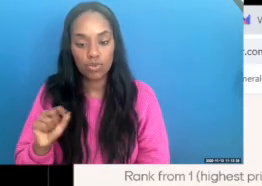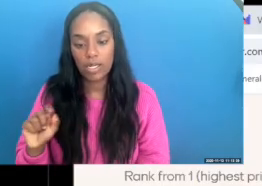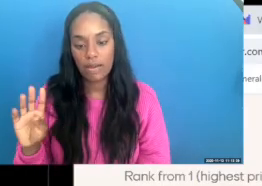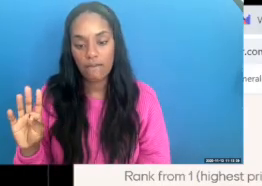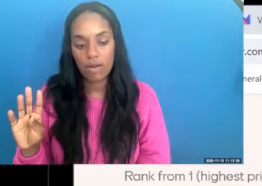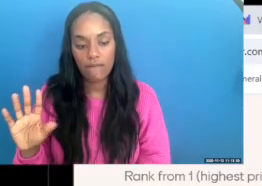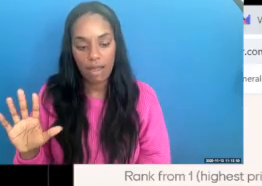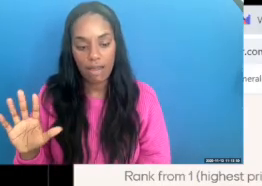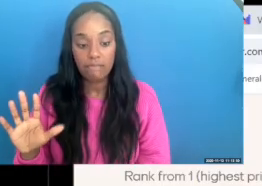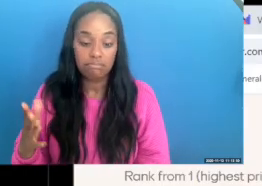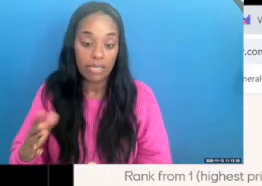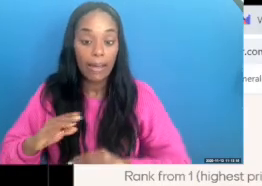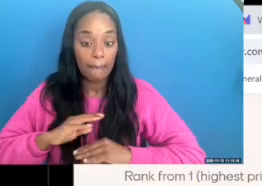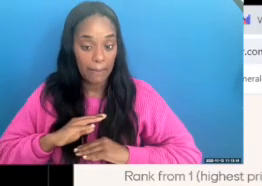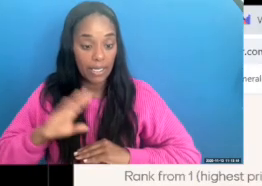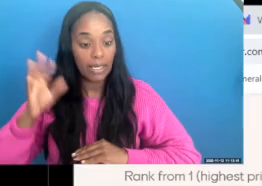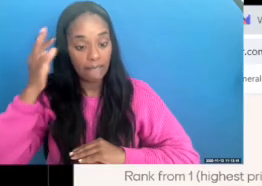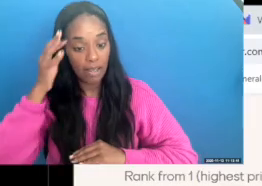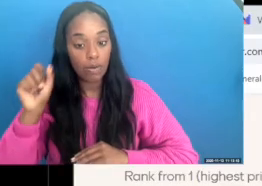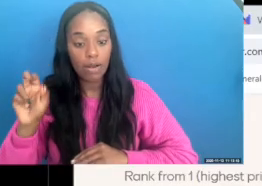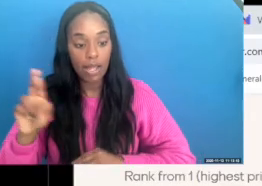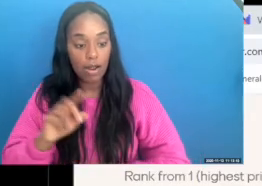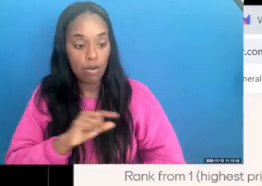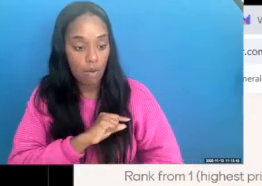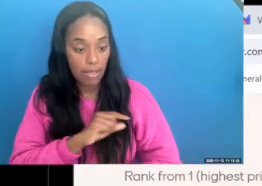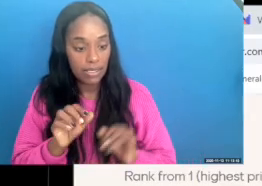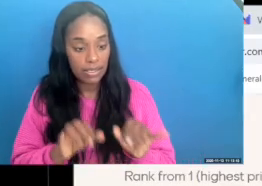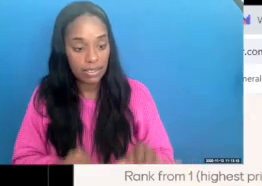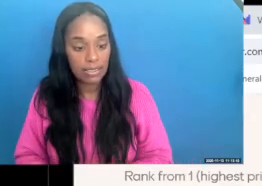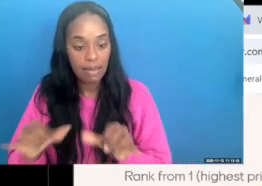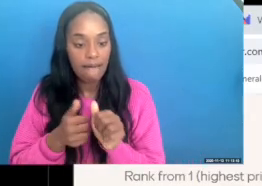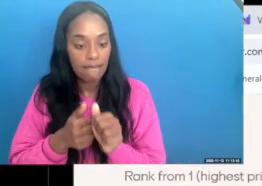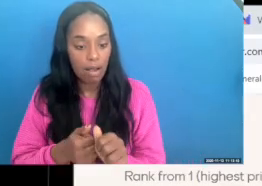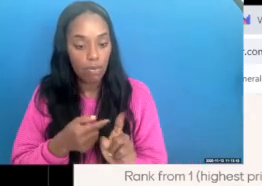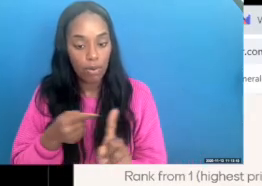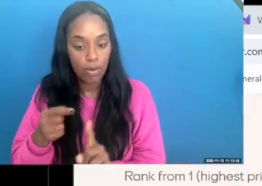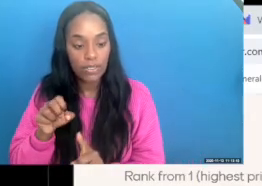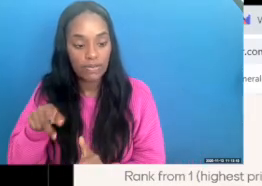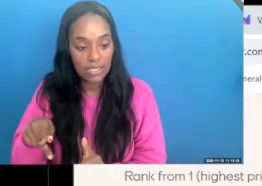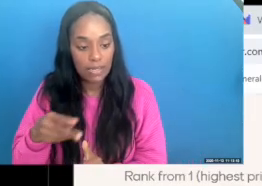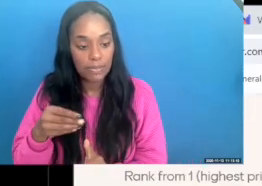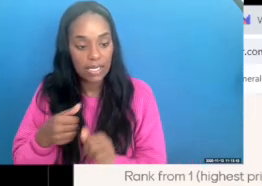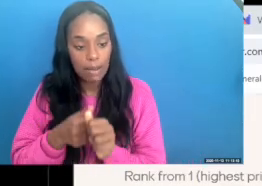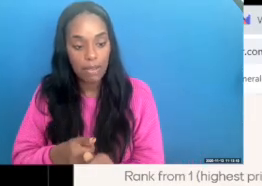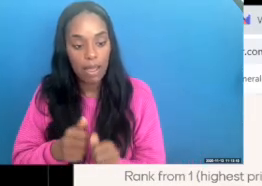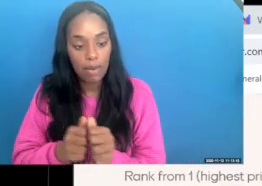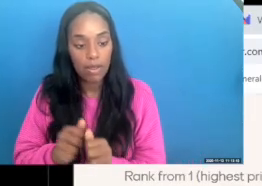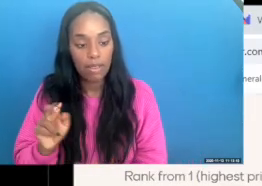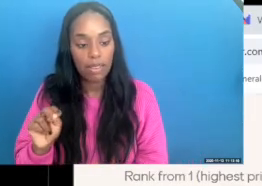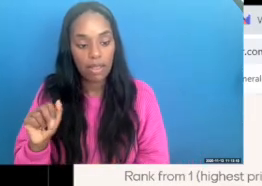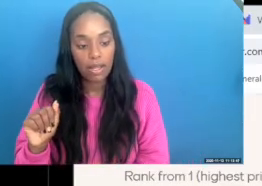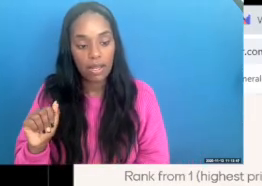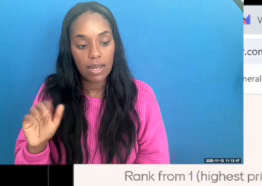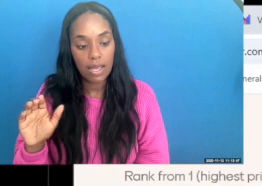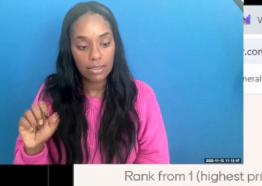carbon neutrality by 2045. It's obviously meeting federal air quality standards and complying and achieving the goals of the